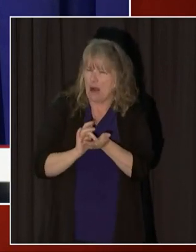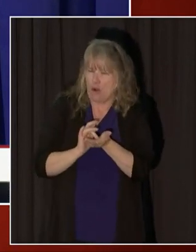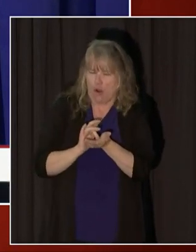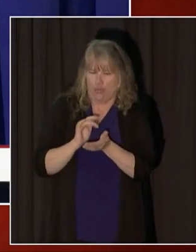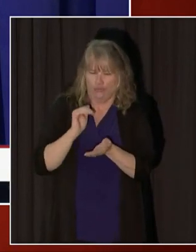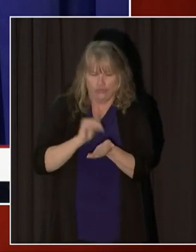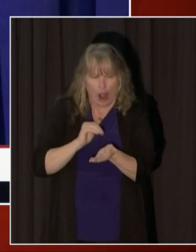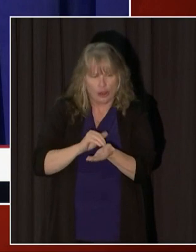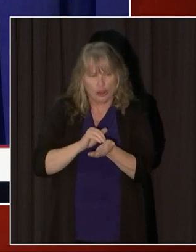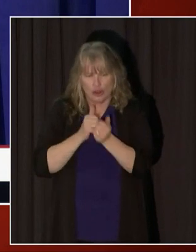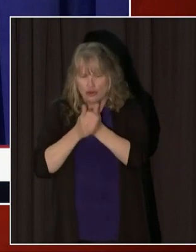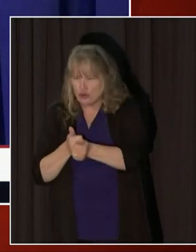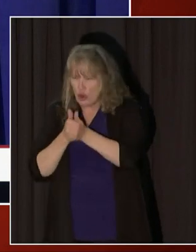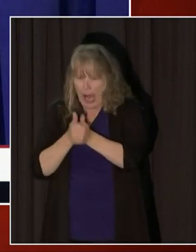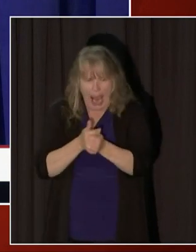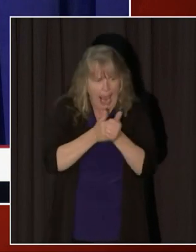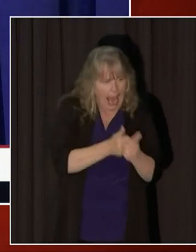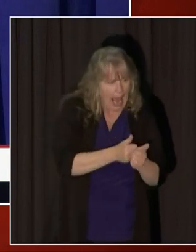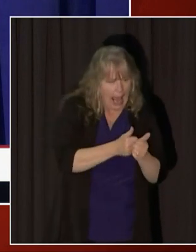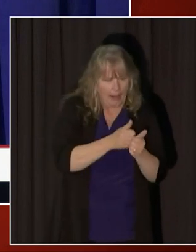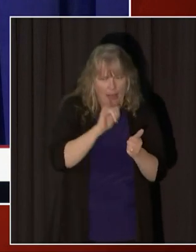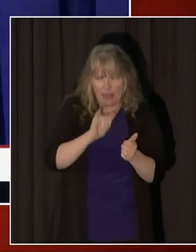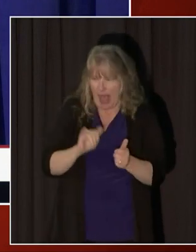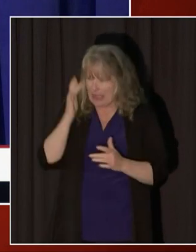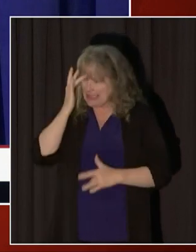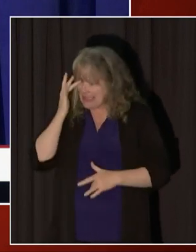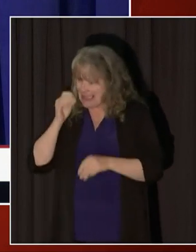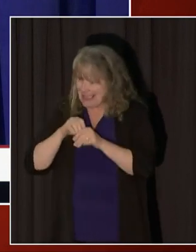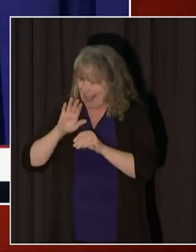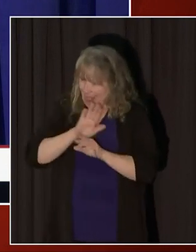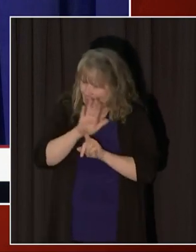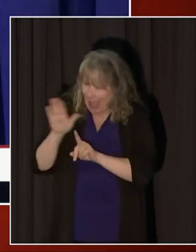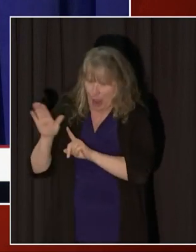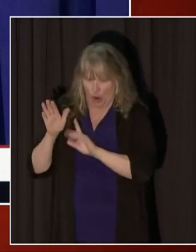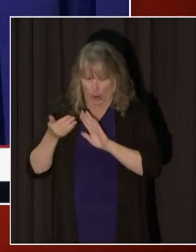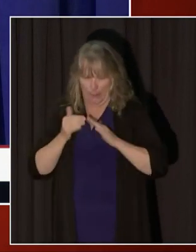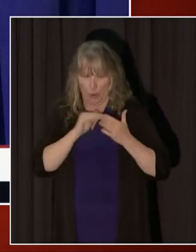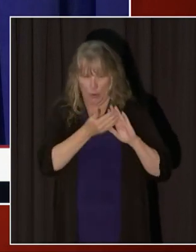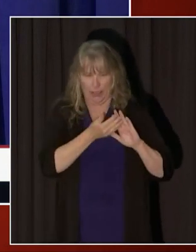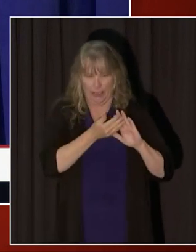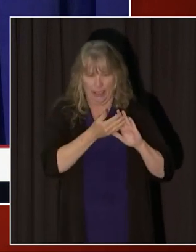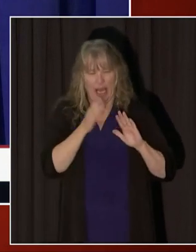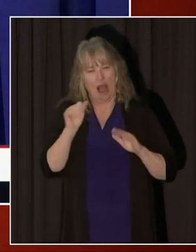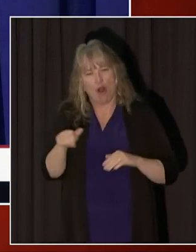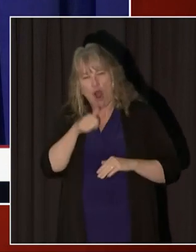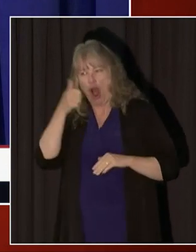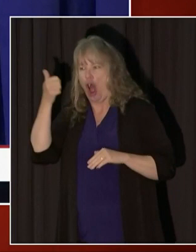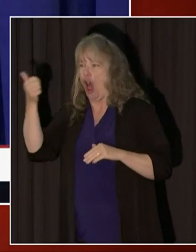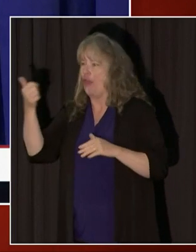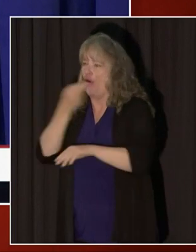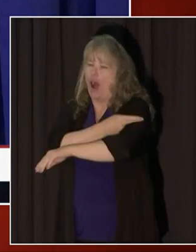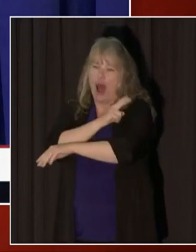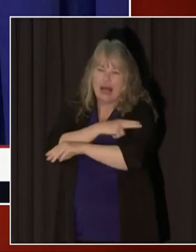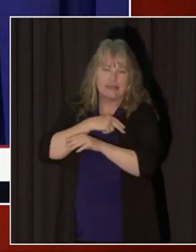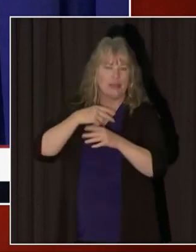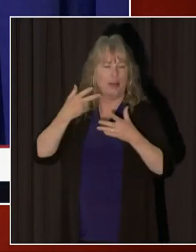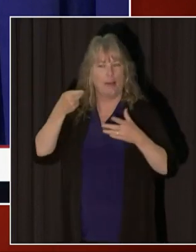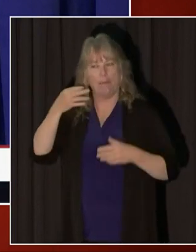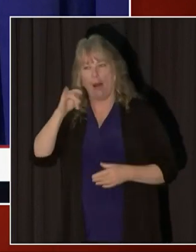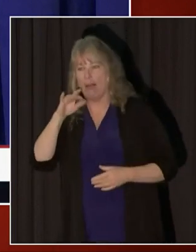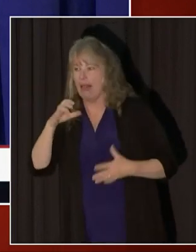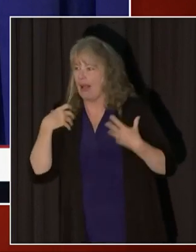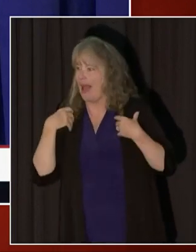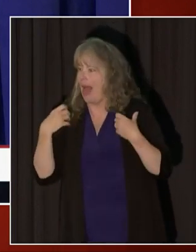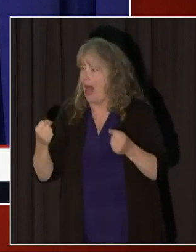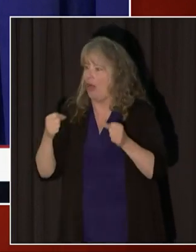of disease in communities, and it's why as other health agencies across the country, public health